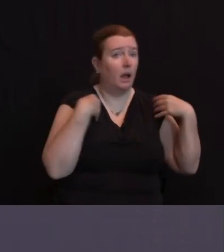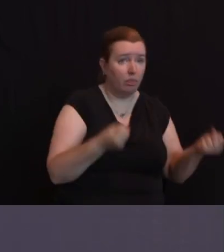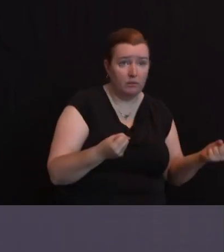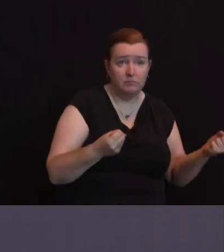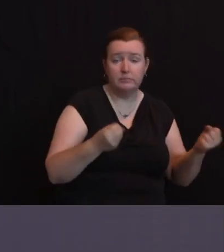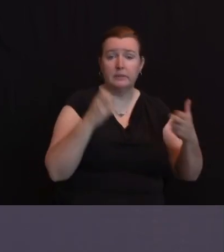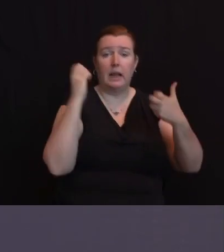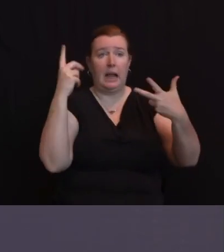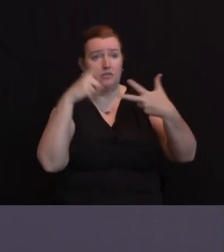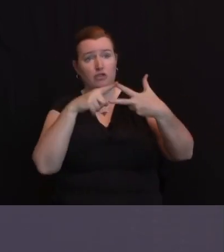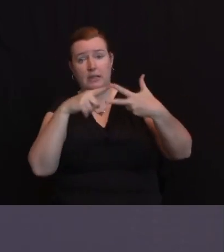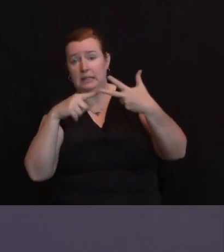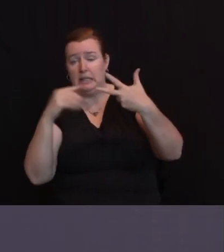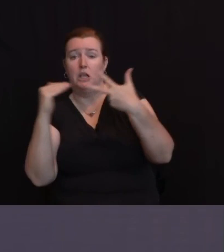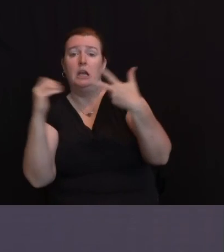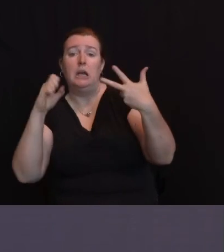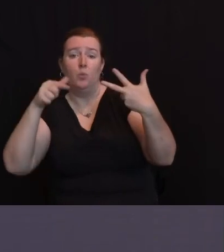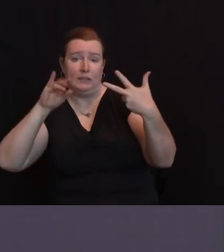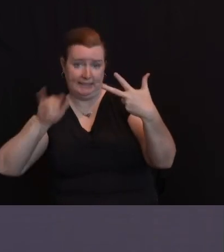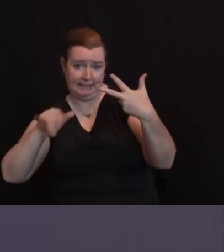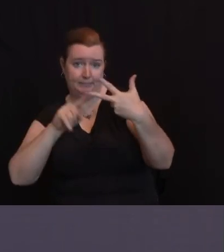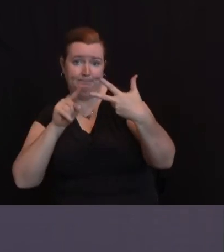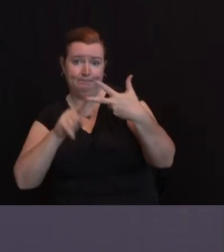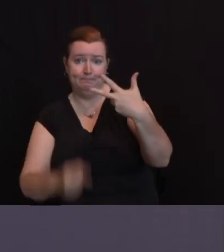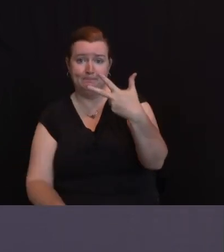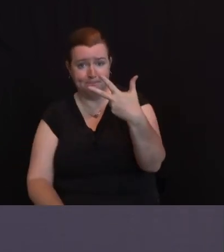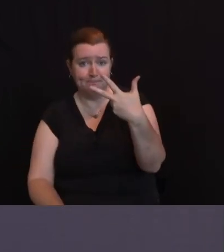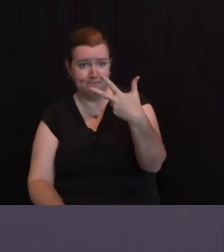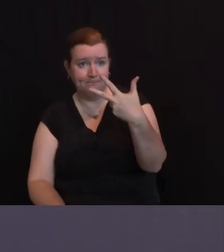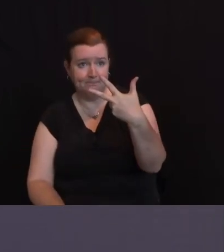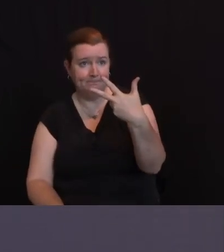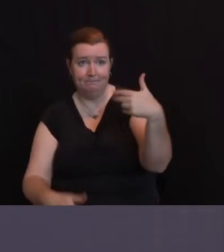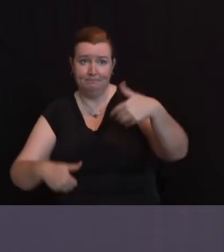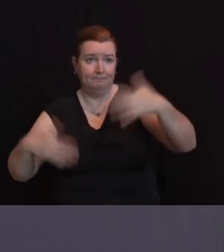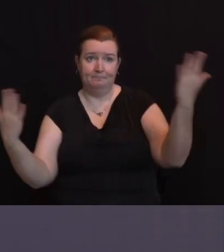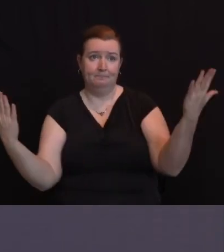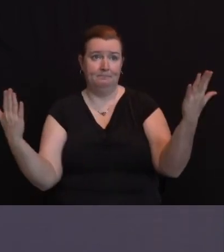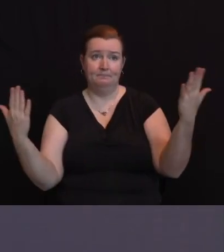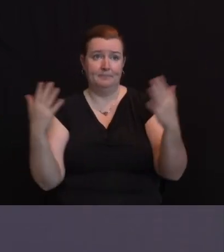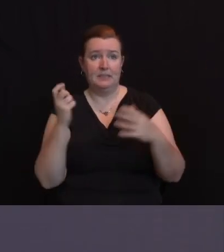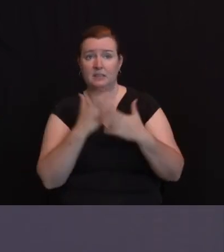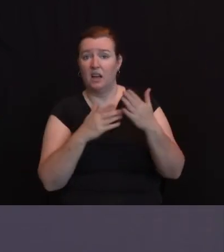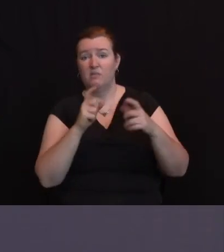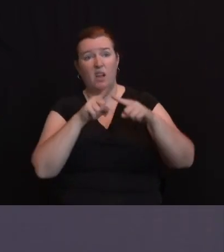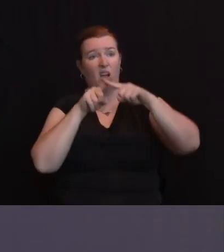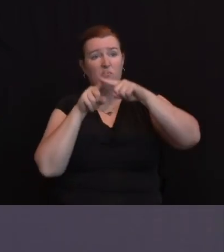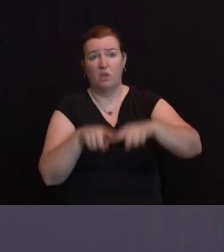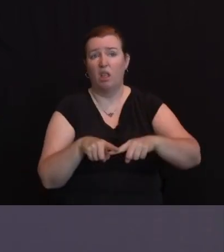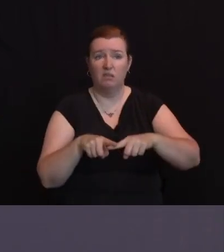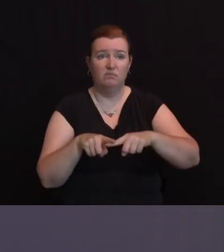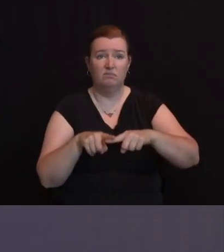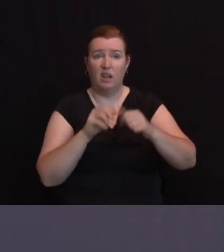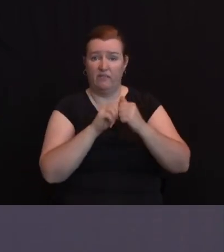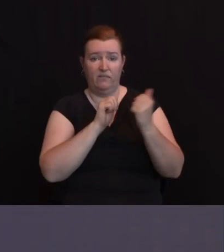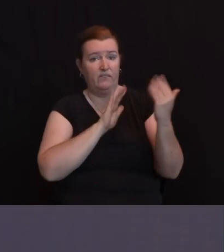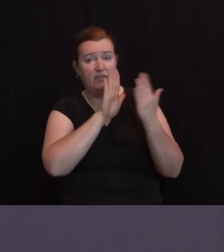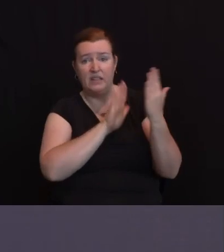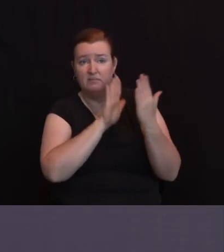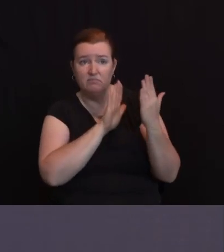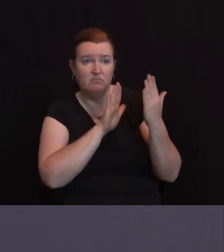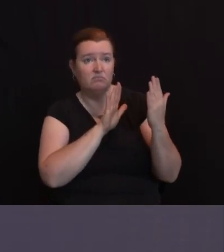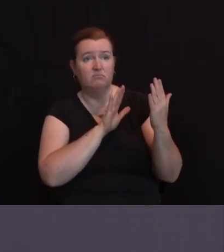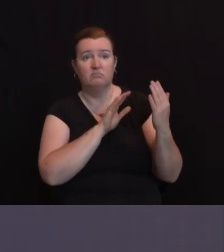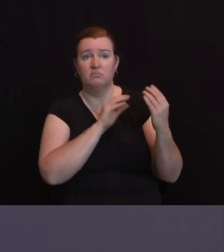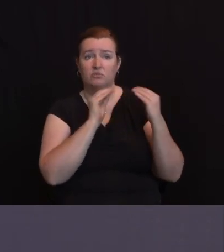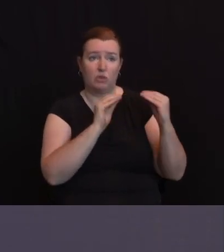And again, to underscore that point to your question, some folks just need to rely on in-person schooling a lot more than others. And so